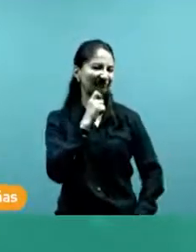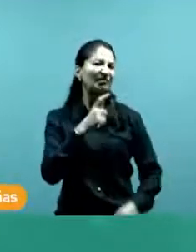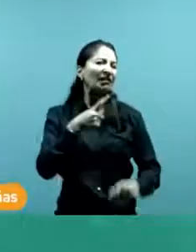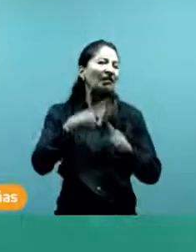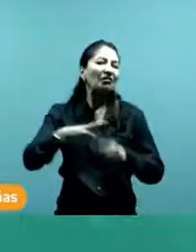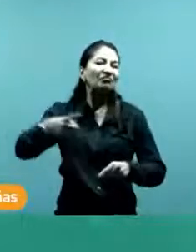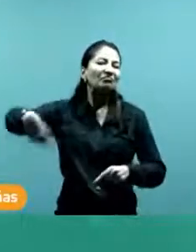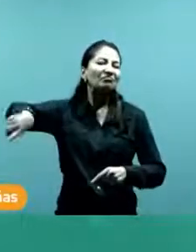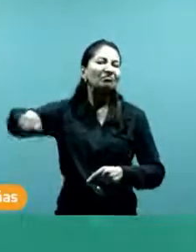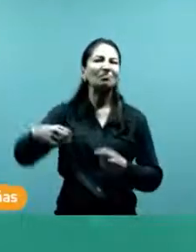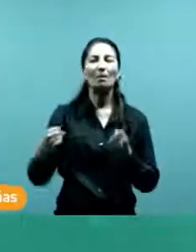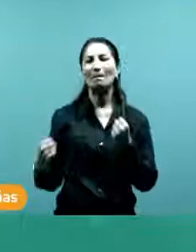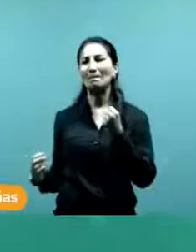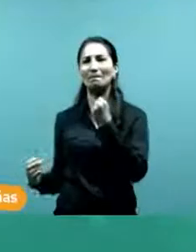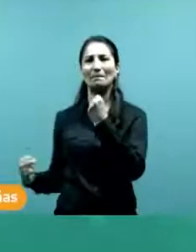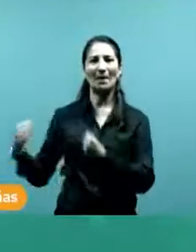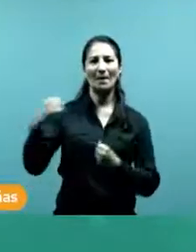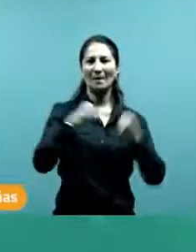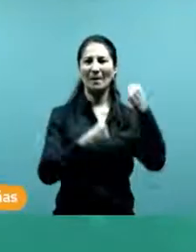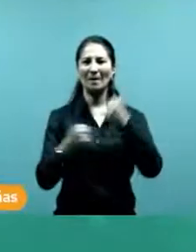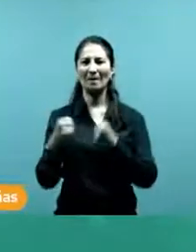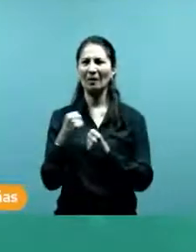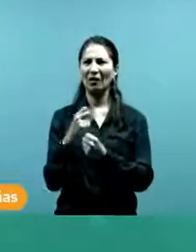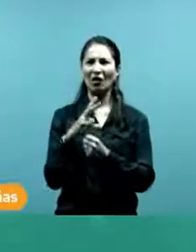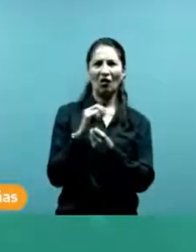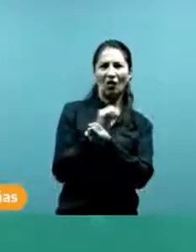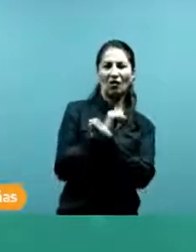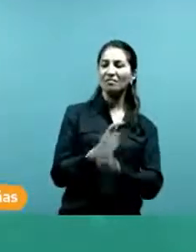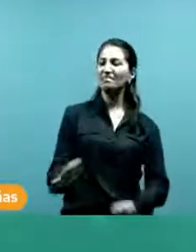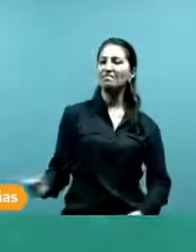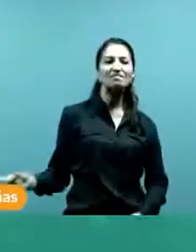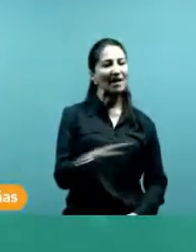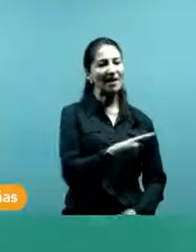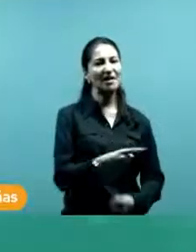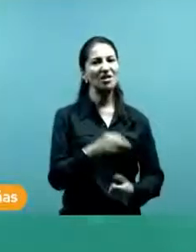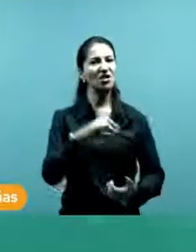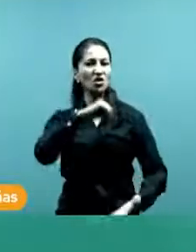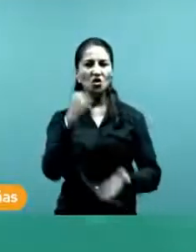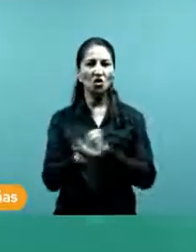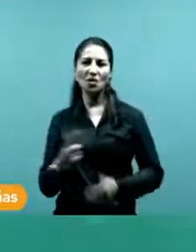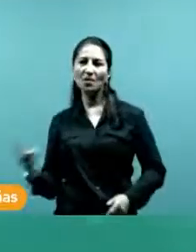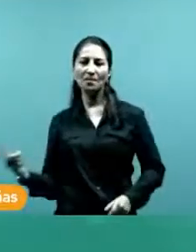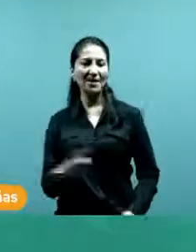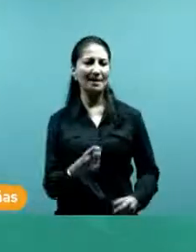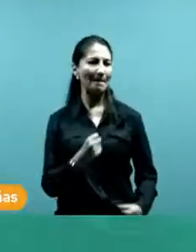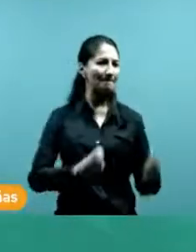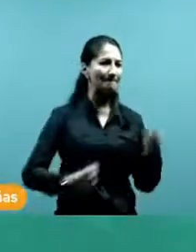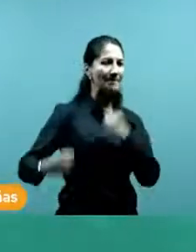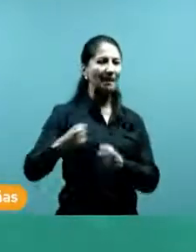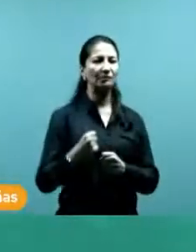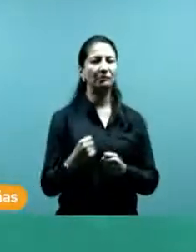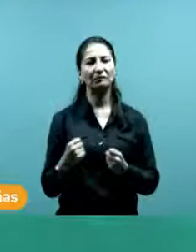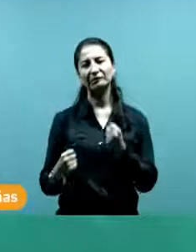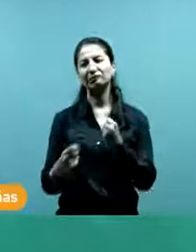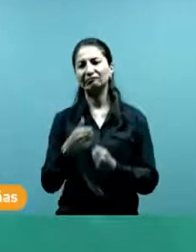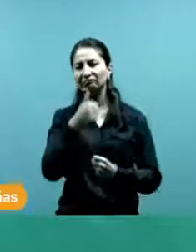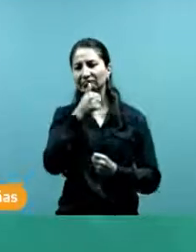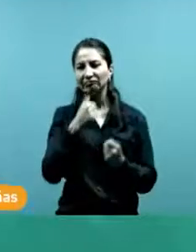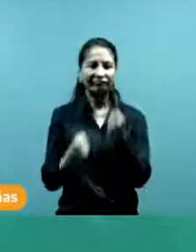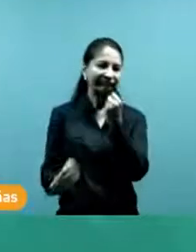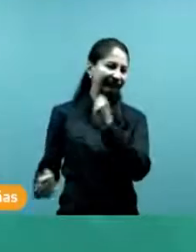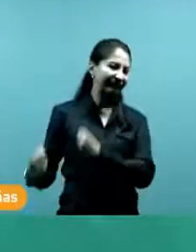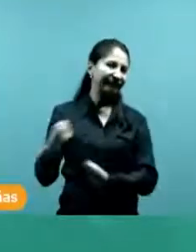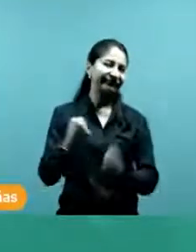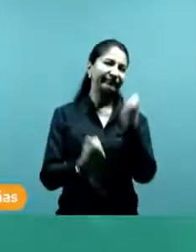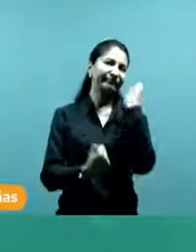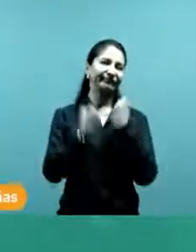los prisioneros fue forzado a luchar por los guardas en el campo. And this is the